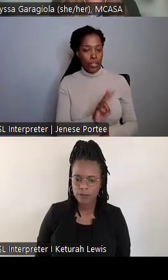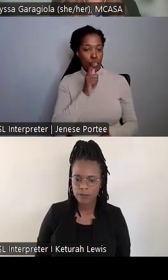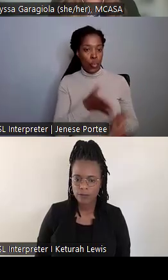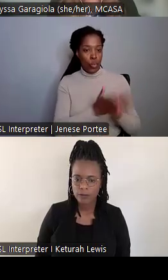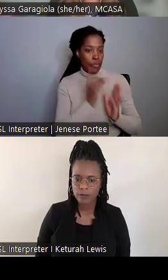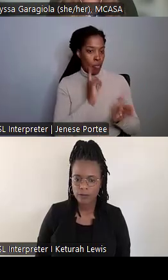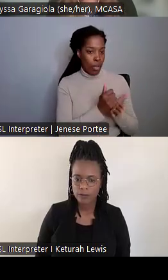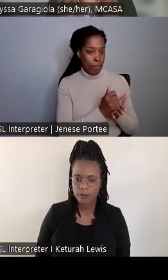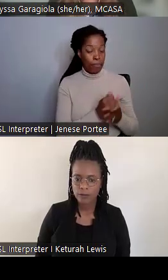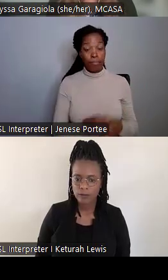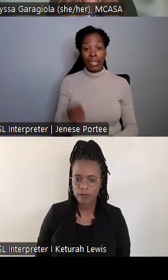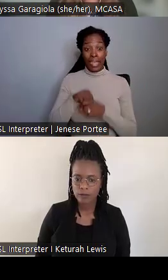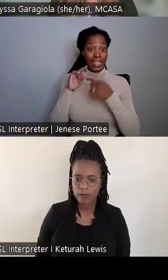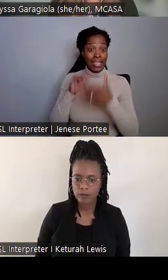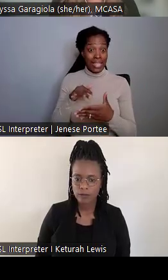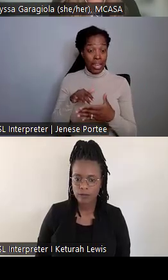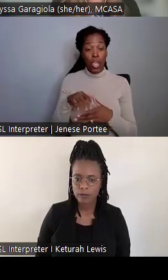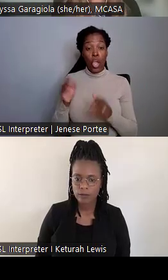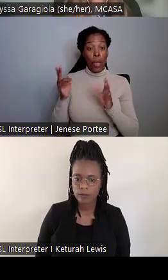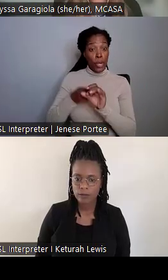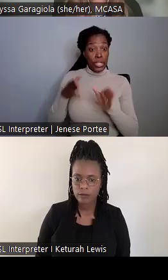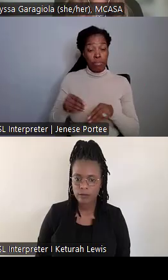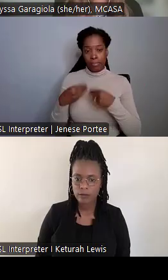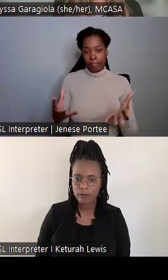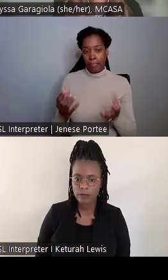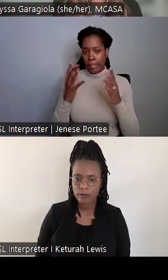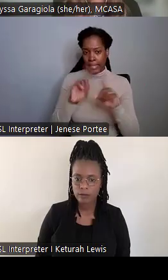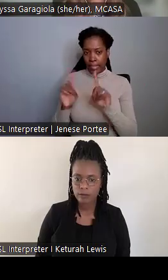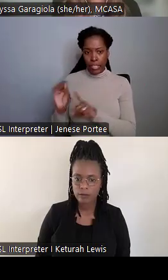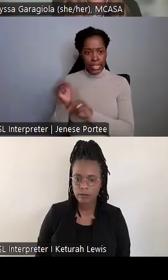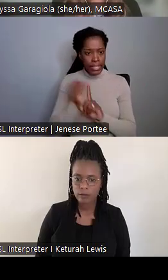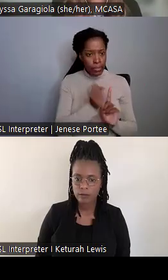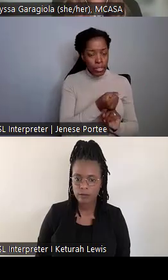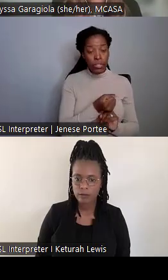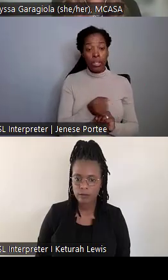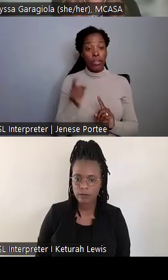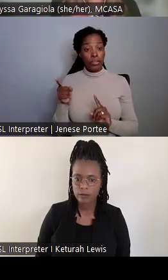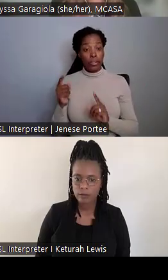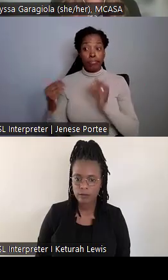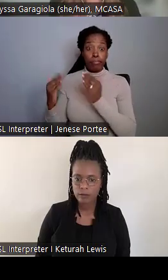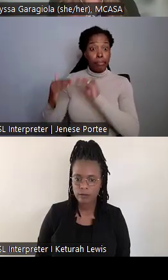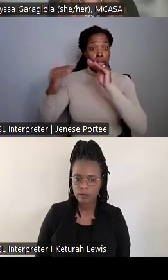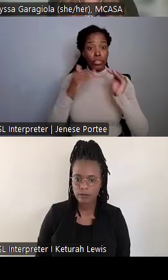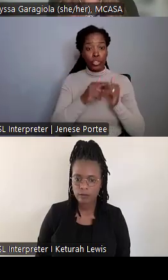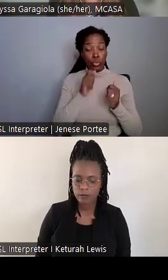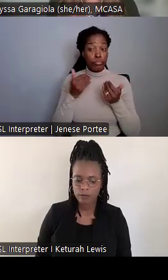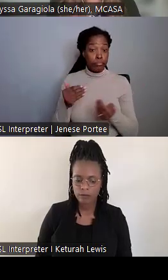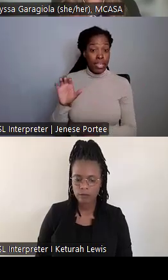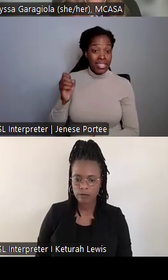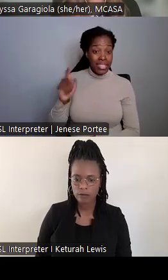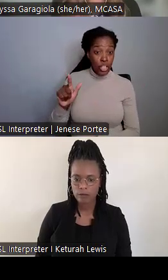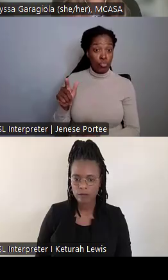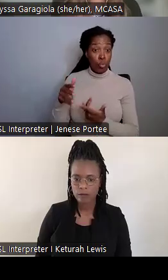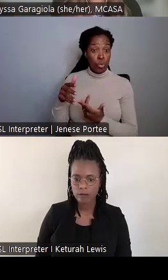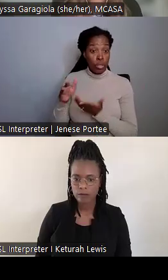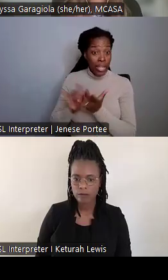given several scenarios about acquaintances who engaged in sexual intercourse. And then the woman claimed it was rape